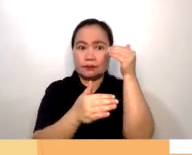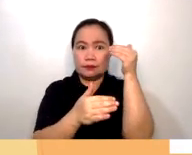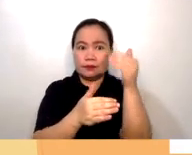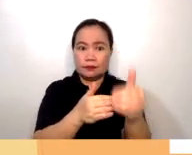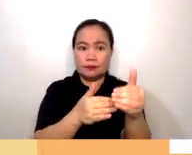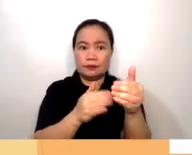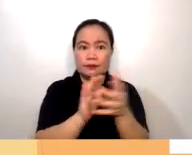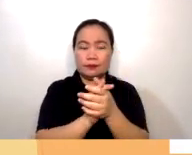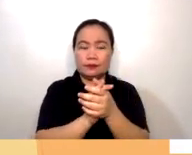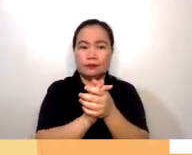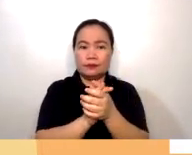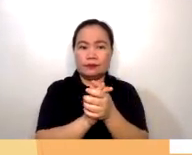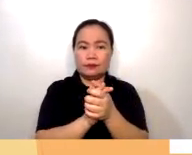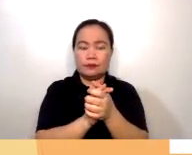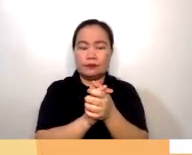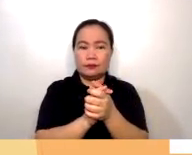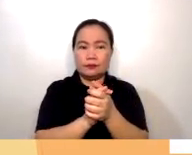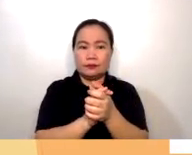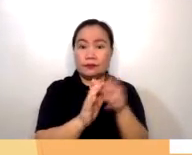Next,